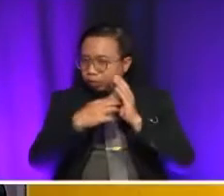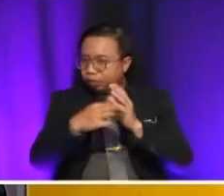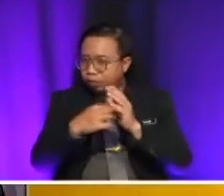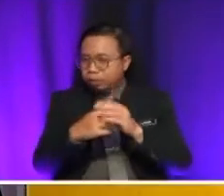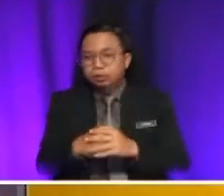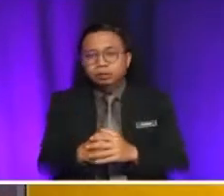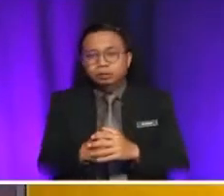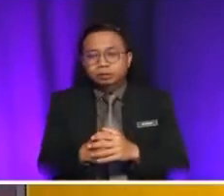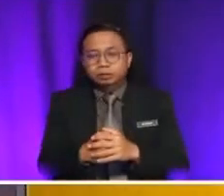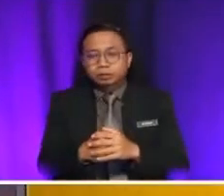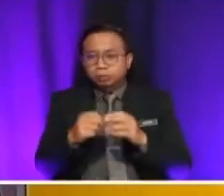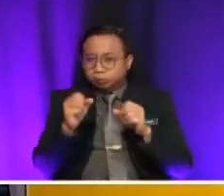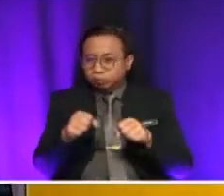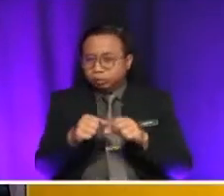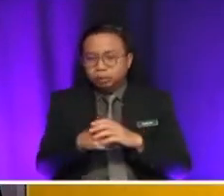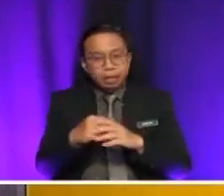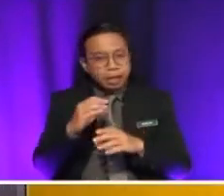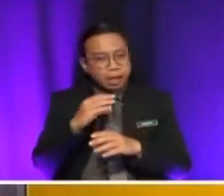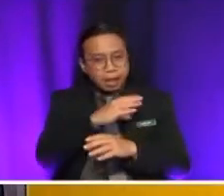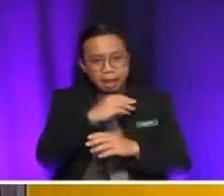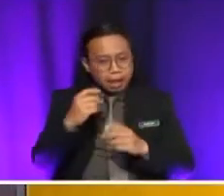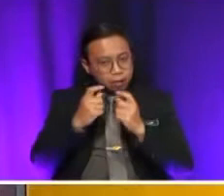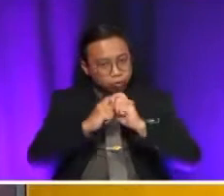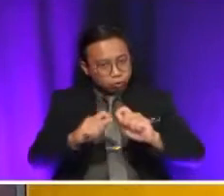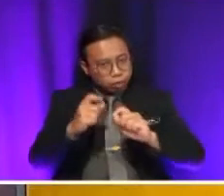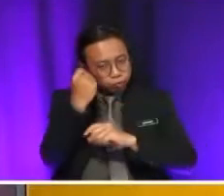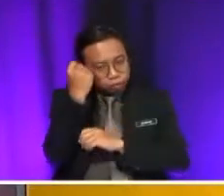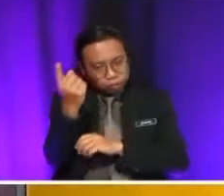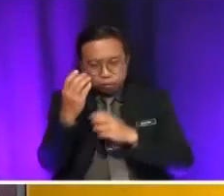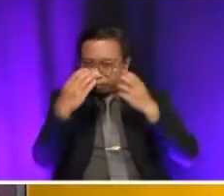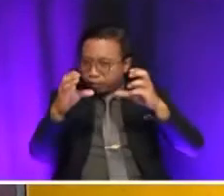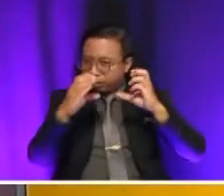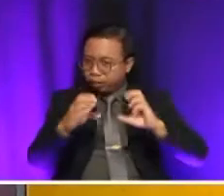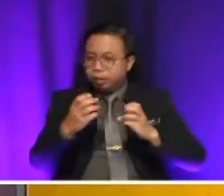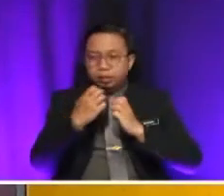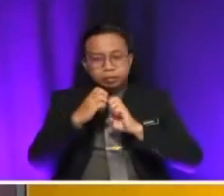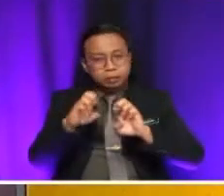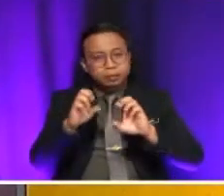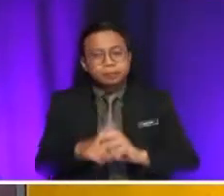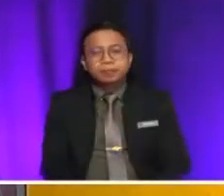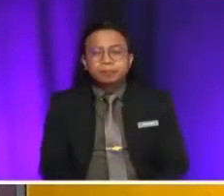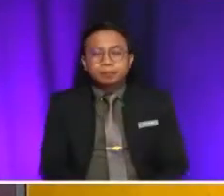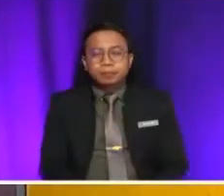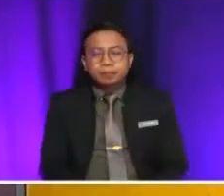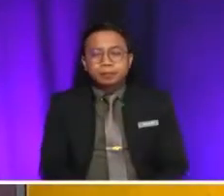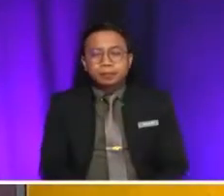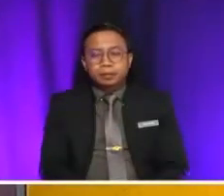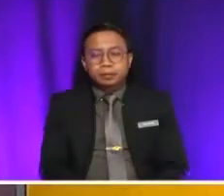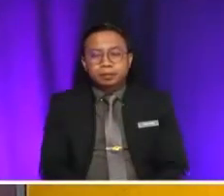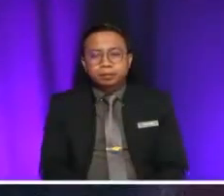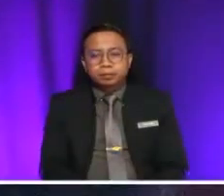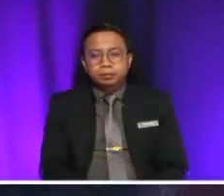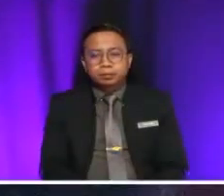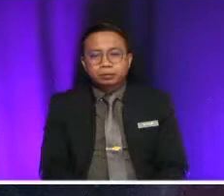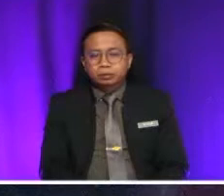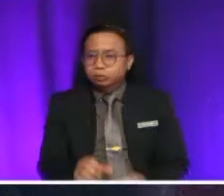just going to roughly read the paragraph and try to understand what the paragraph explains, and they're going to explain to me. Okay, interesting. All